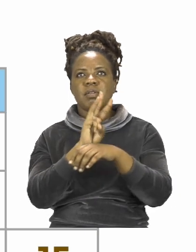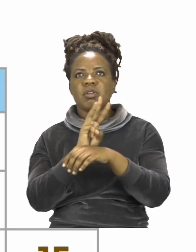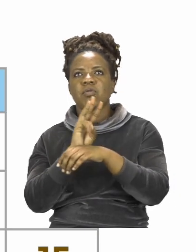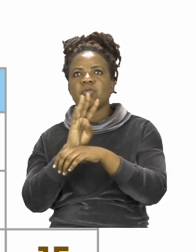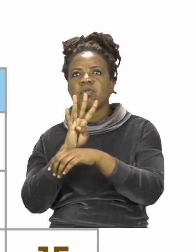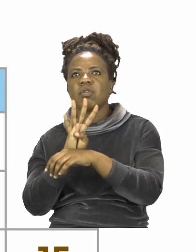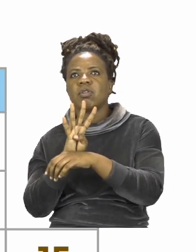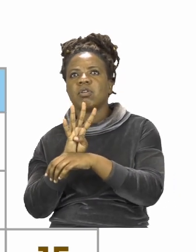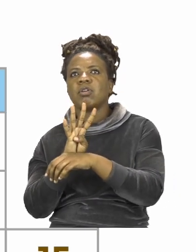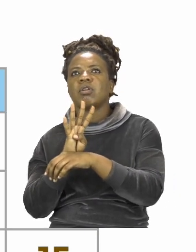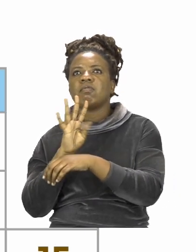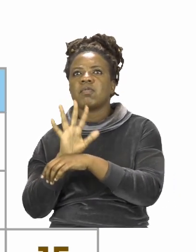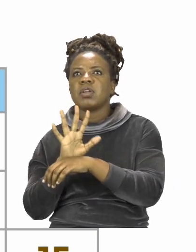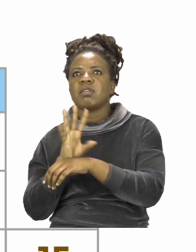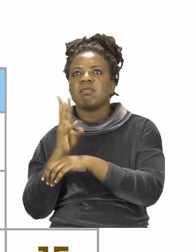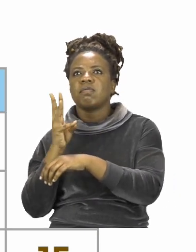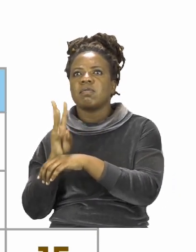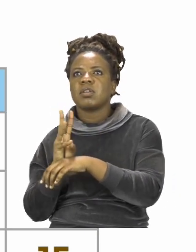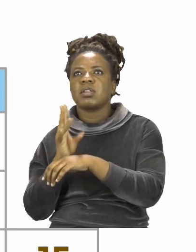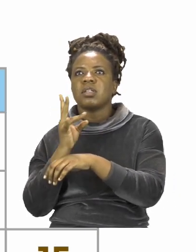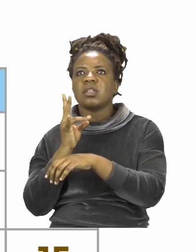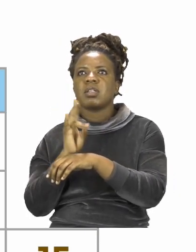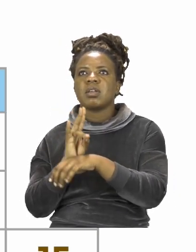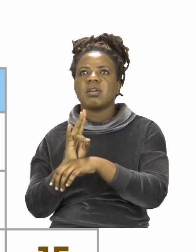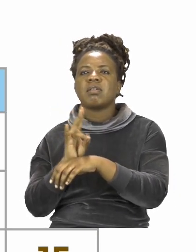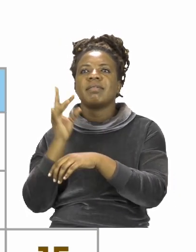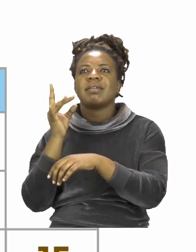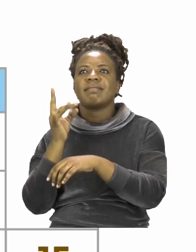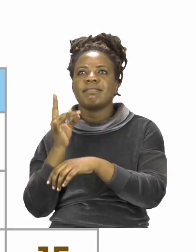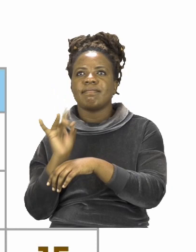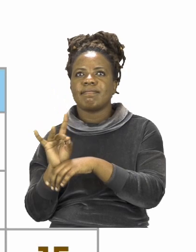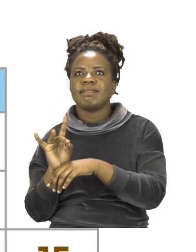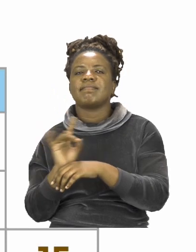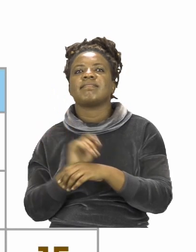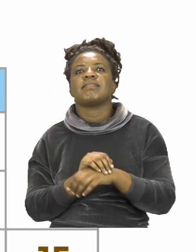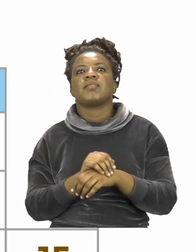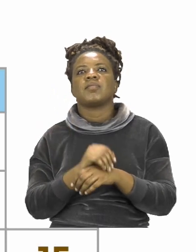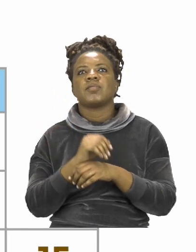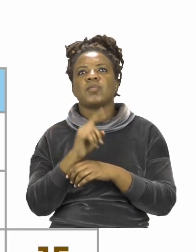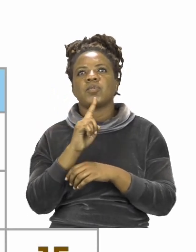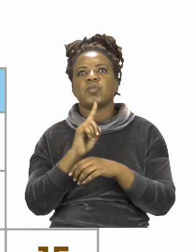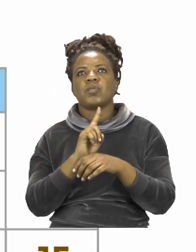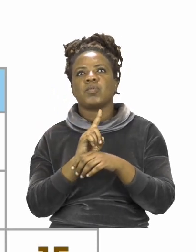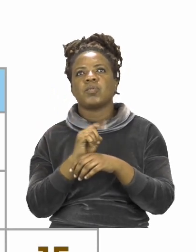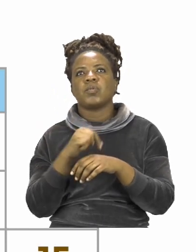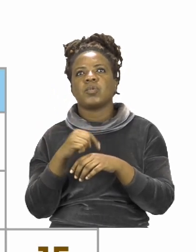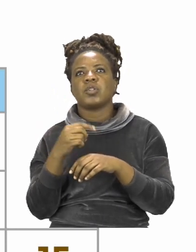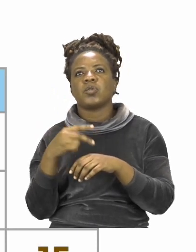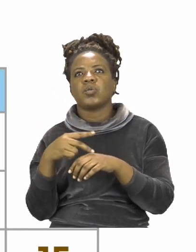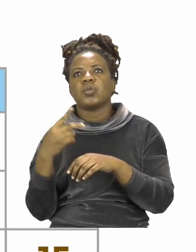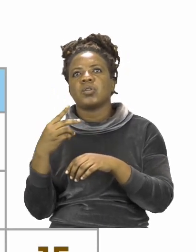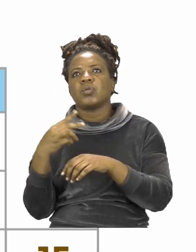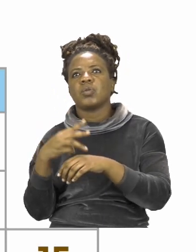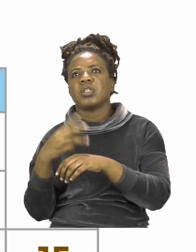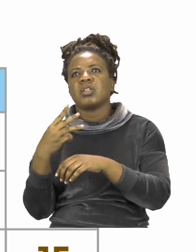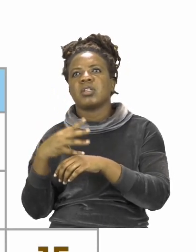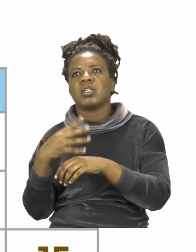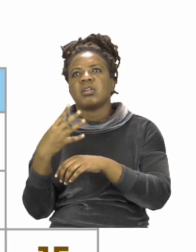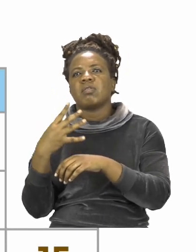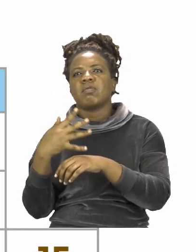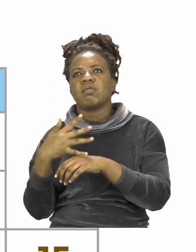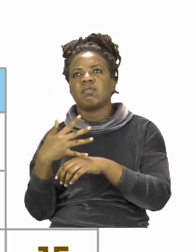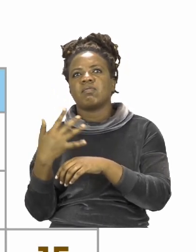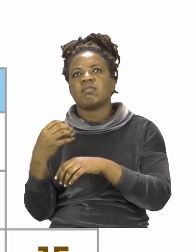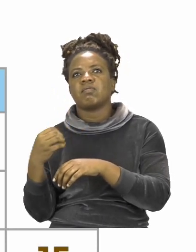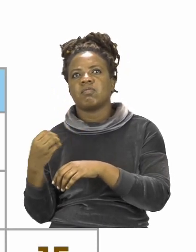of the questions I want you to do by yourselves. Look very carefully at the calendar, read the question twice, and then